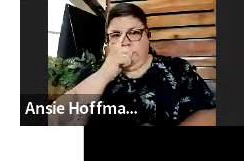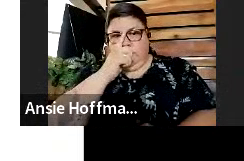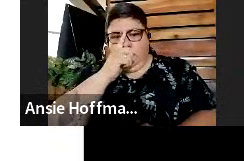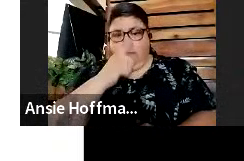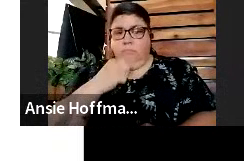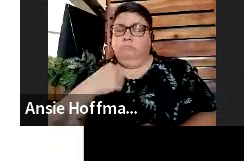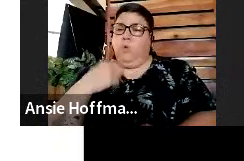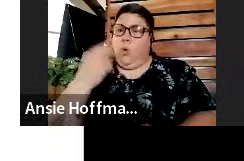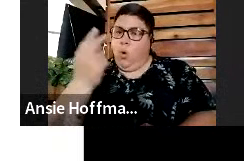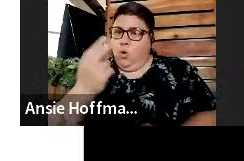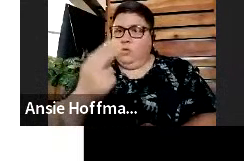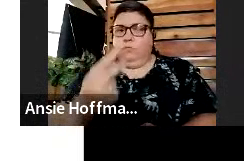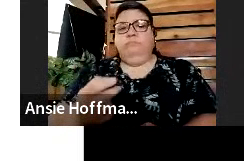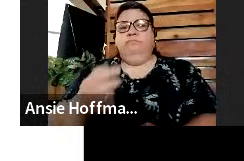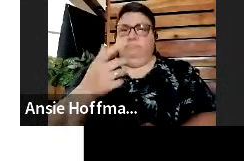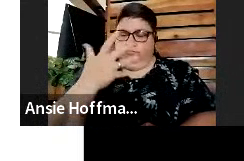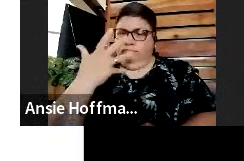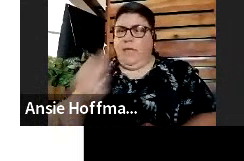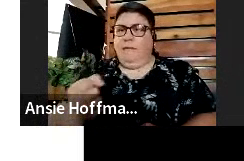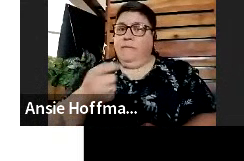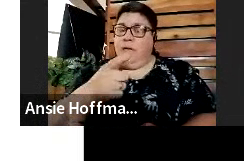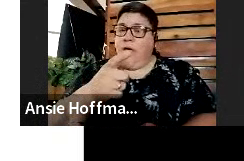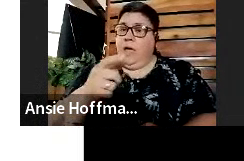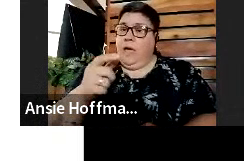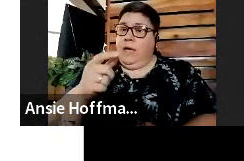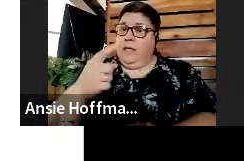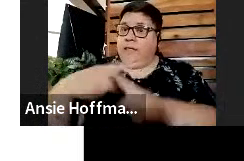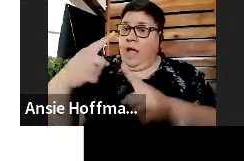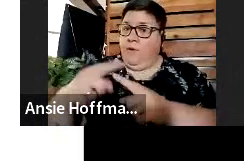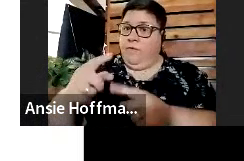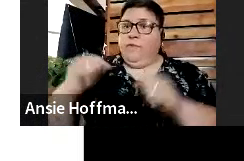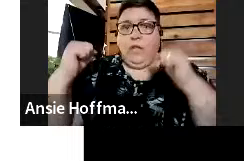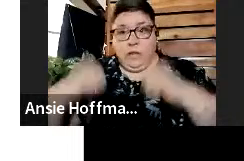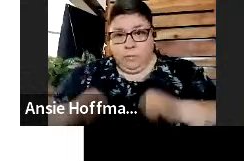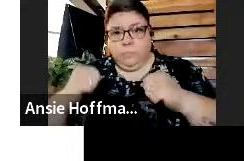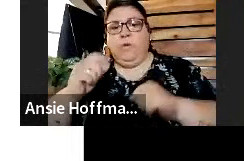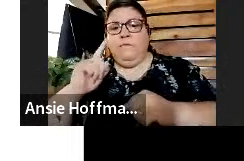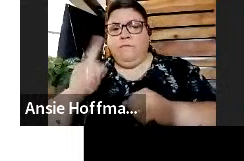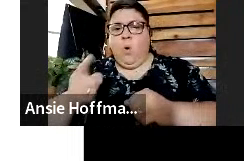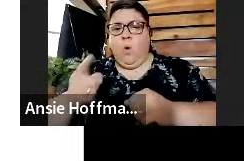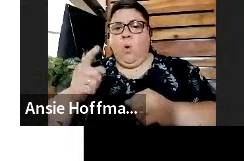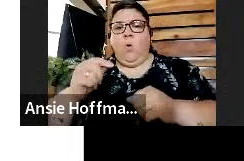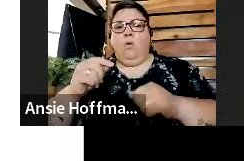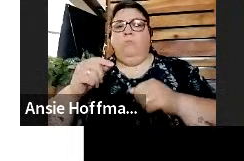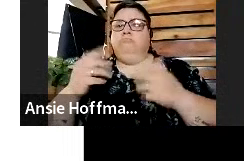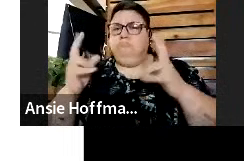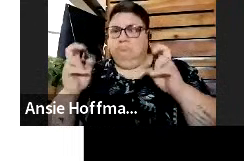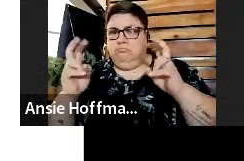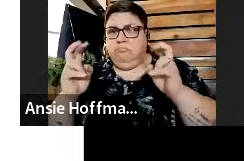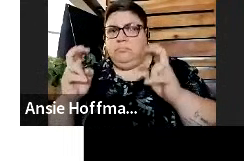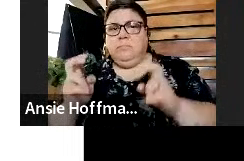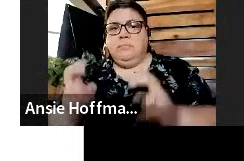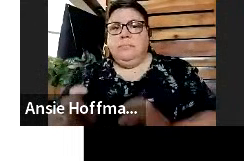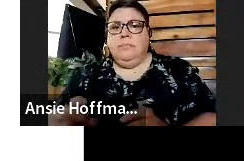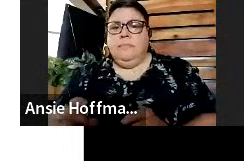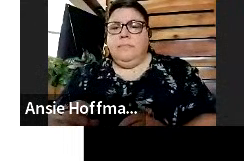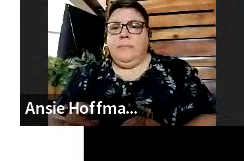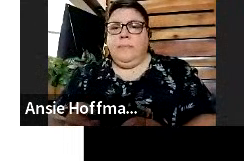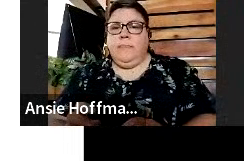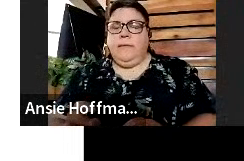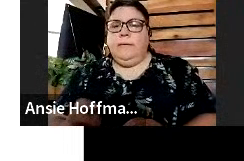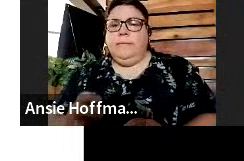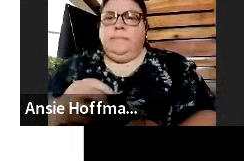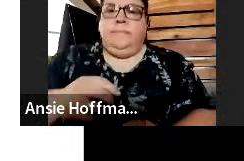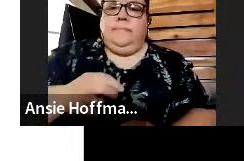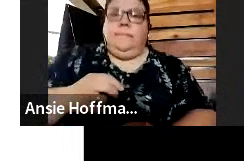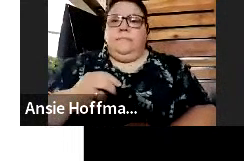issue tariff determinations for staged consignment. For instance, maybe you might be asking yourself, what is